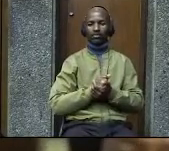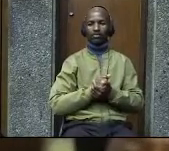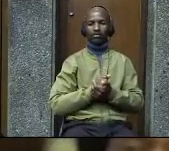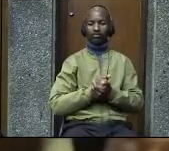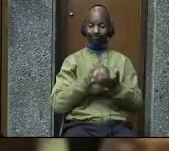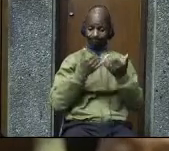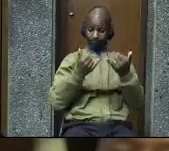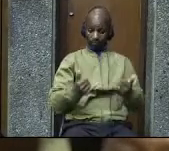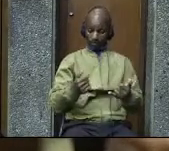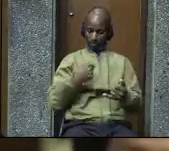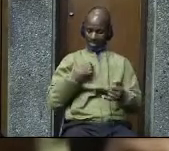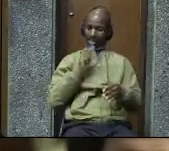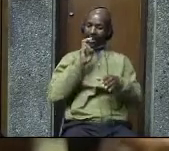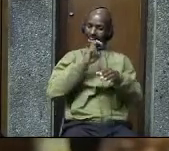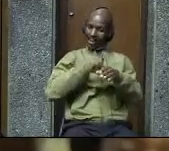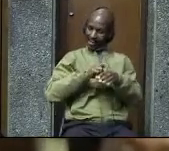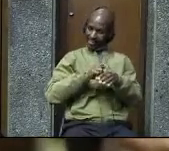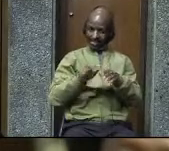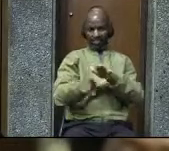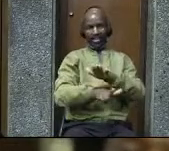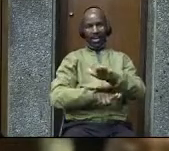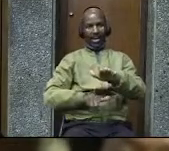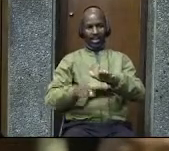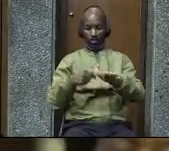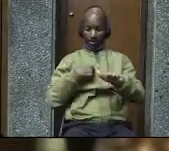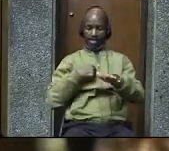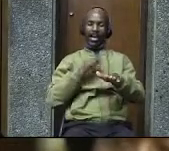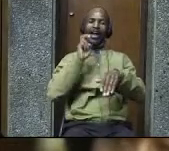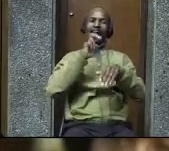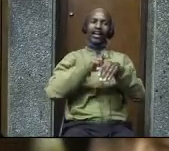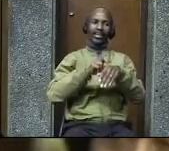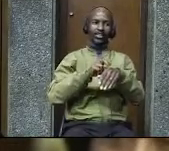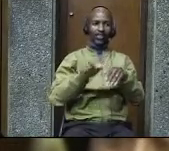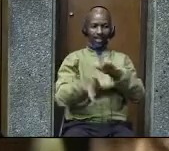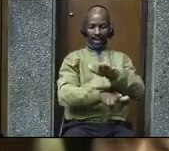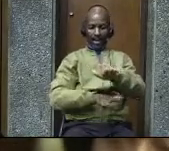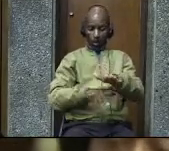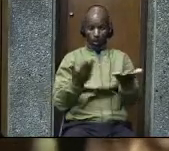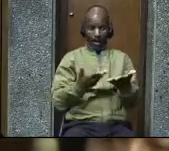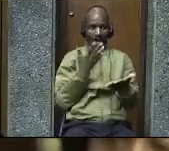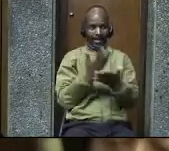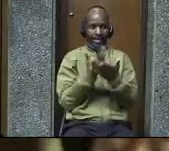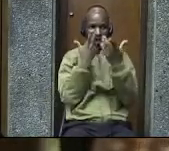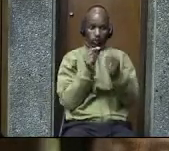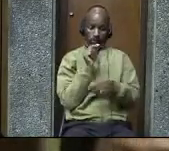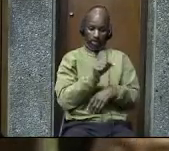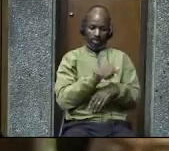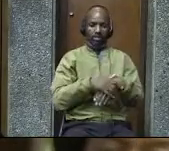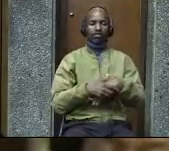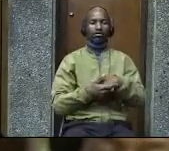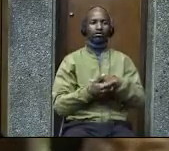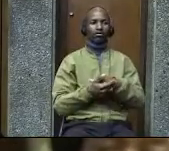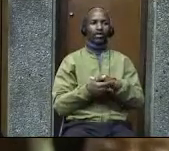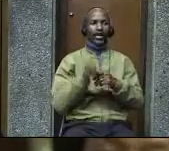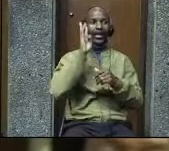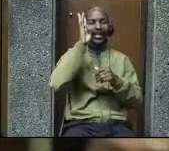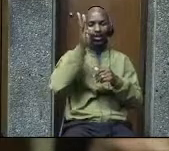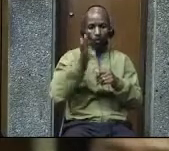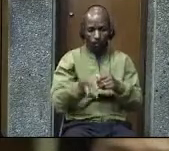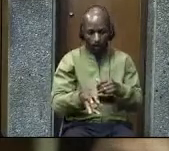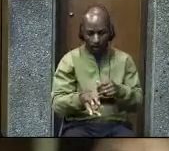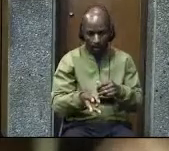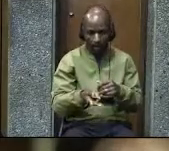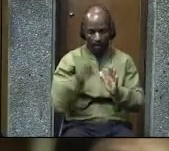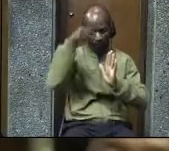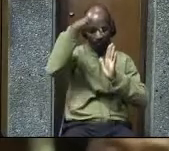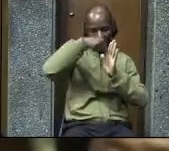So what I need is the land. I need a plot where I can do that. It will definitely